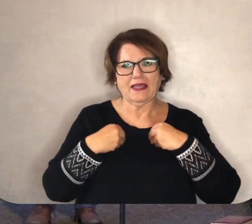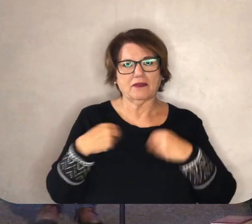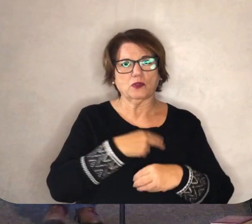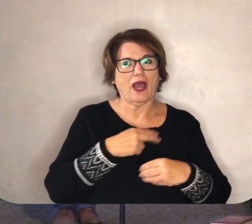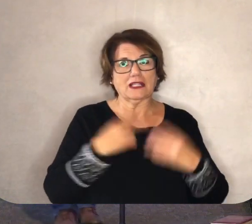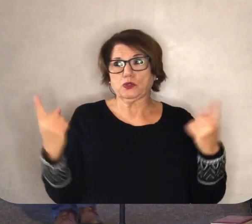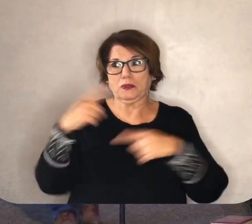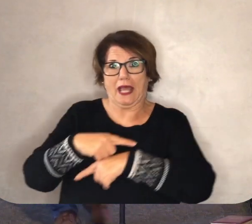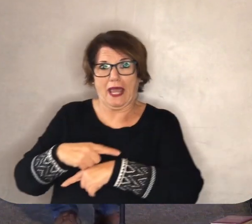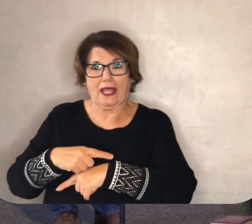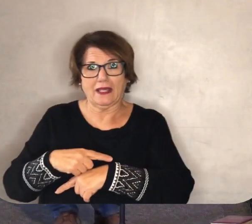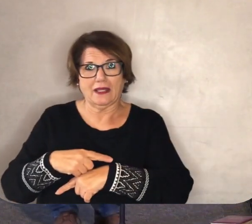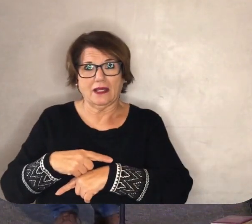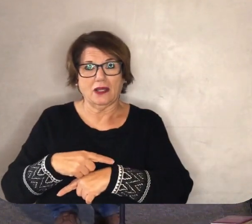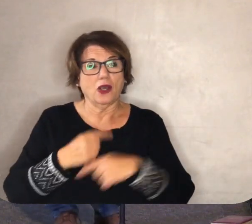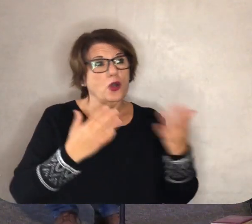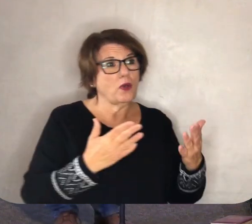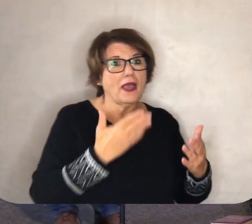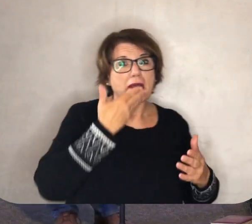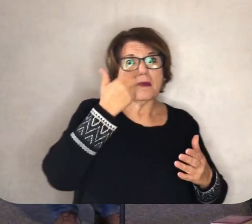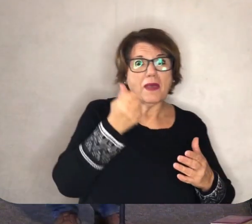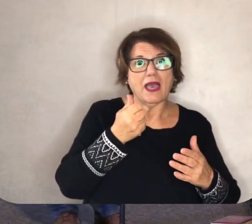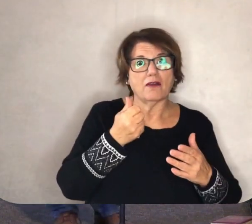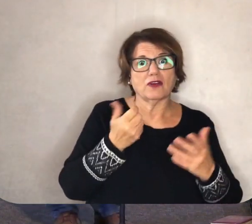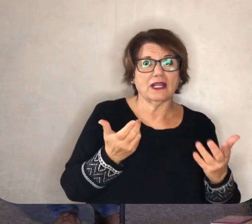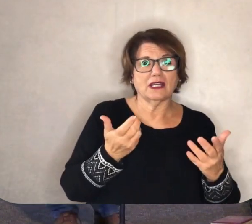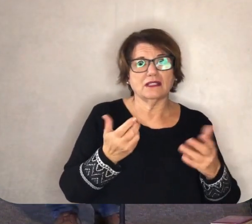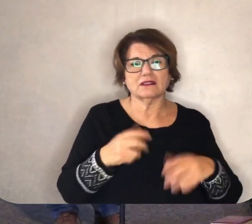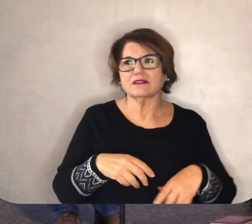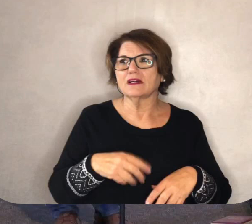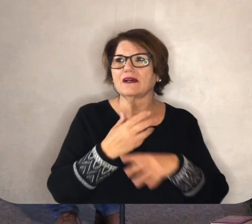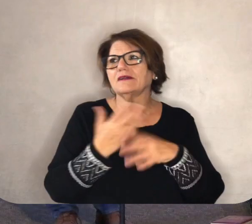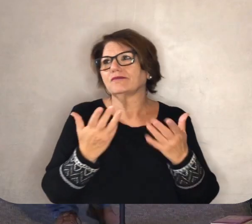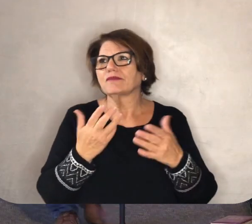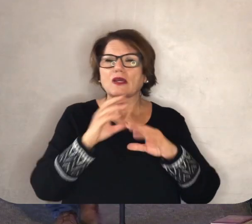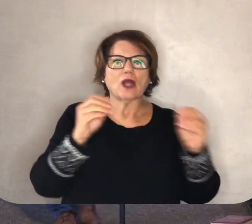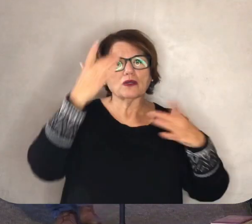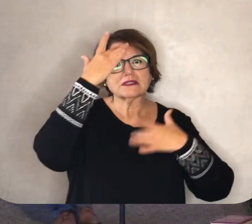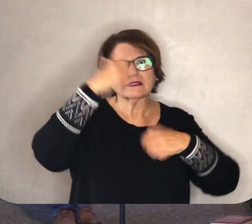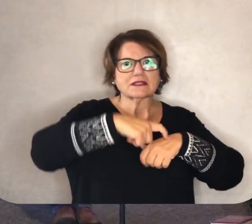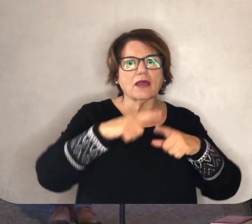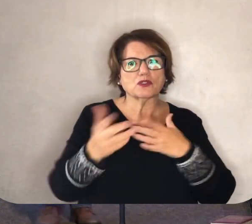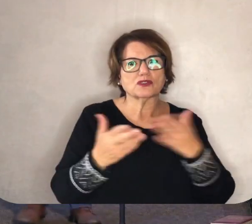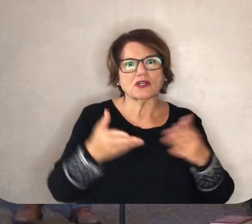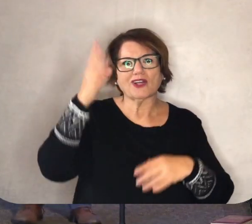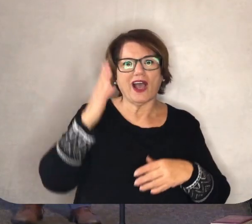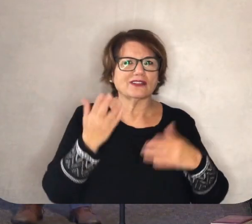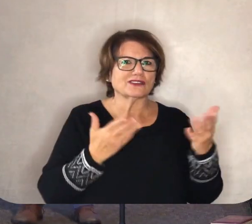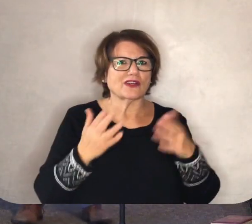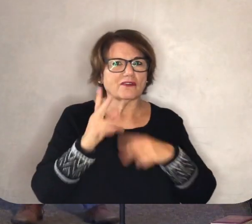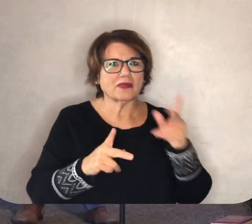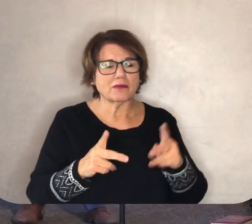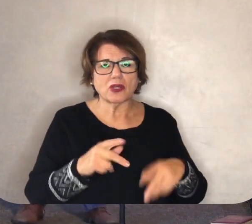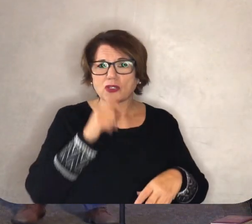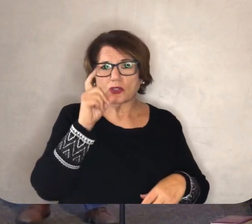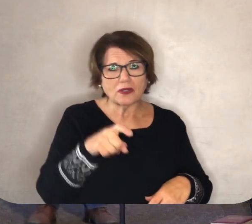We do not have to wait for a better virus-free time to serve God and serve people. In the same way, you do not need